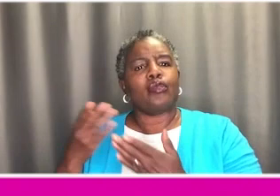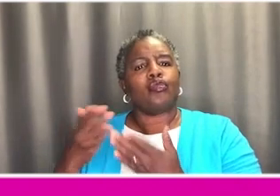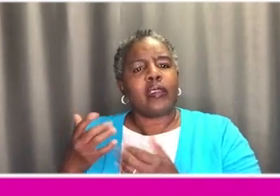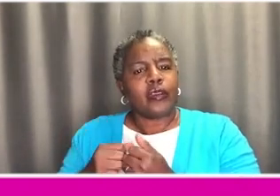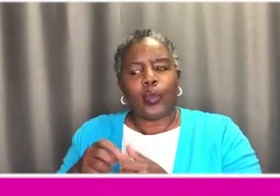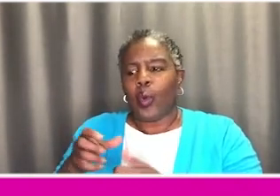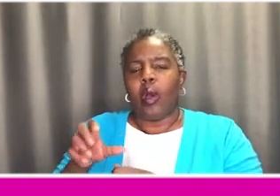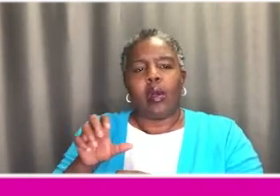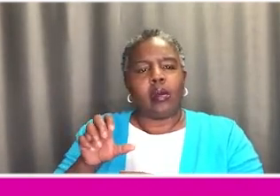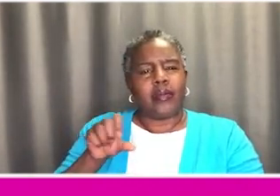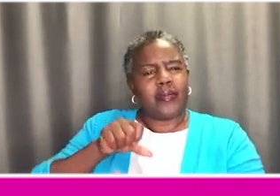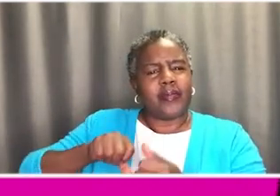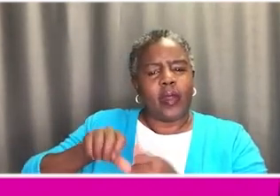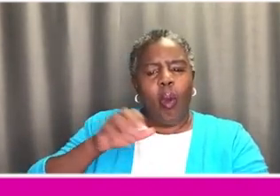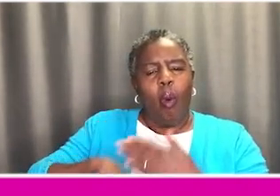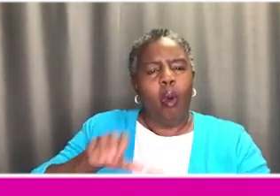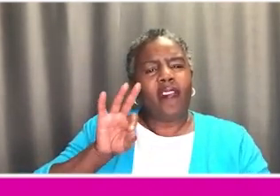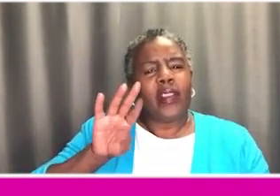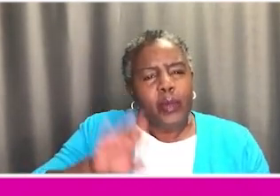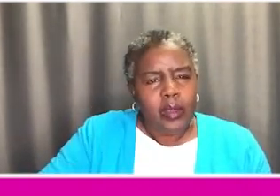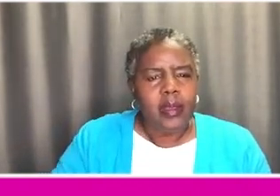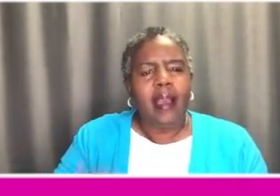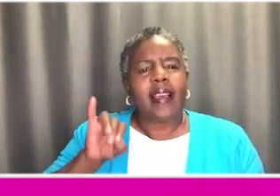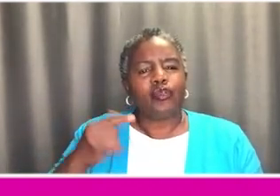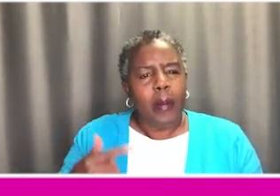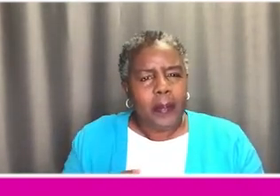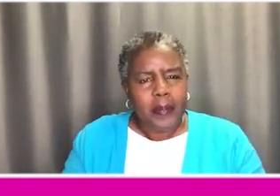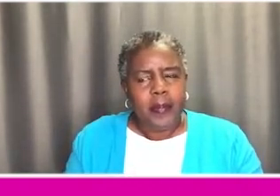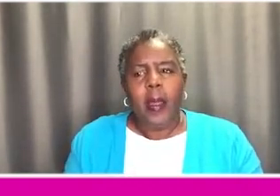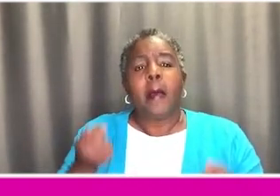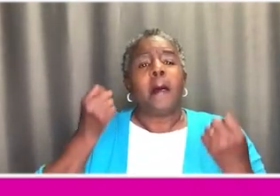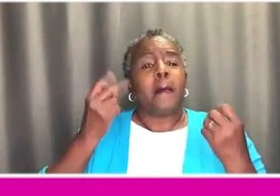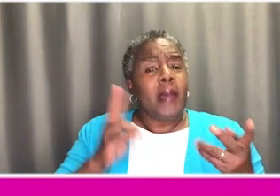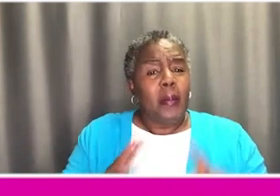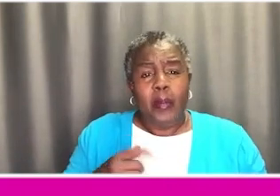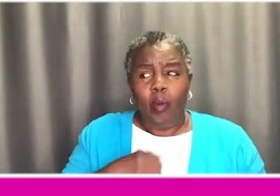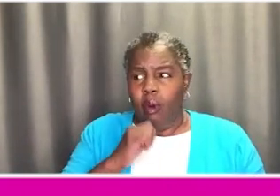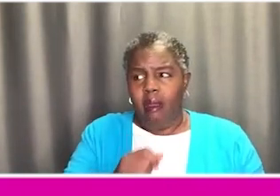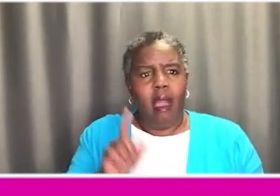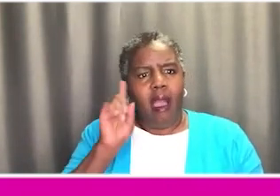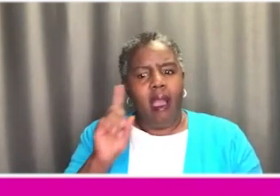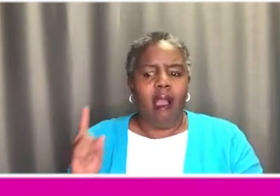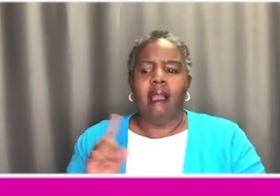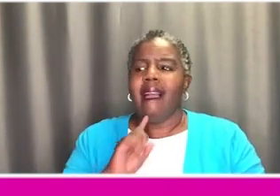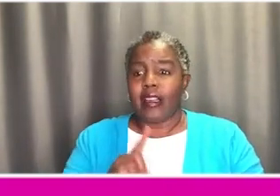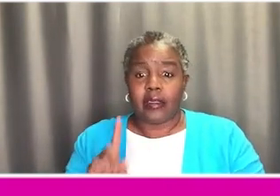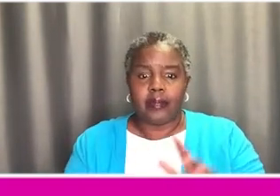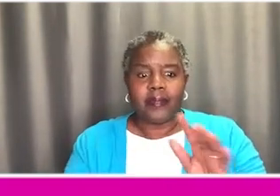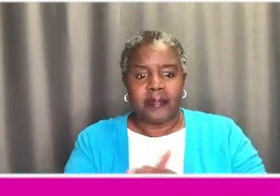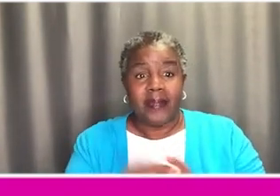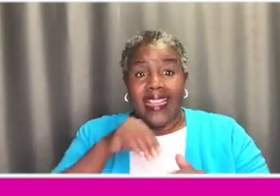social media. They alienated so many people who did not make their way to the physical